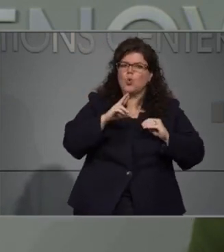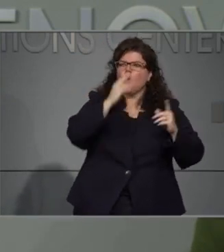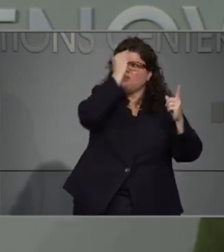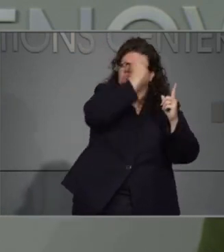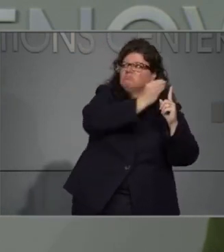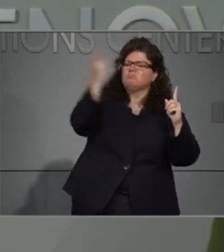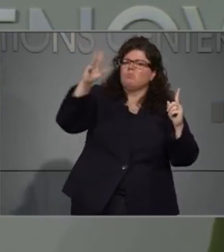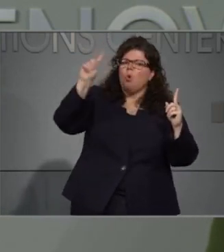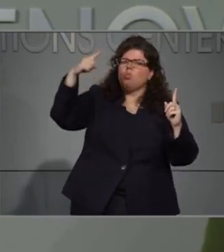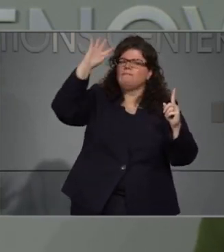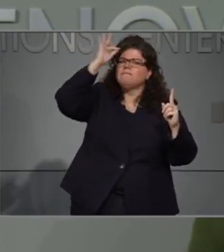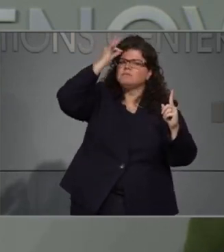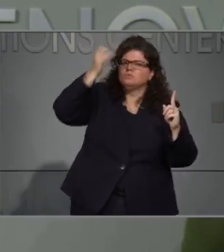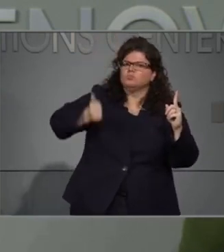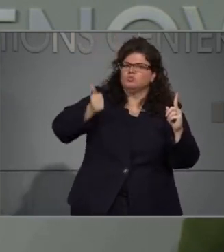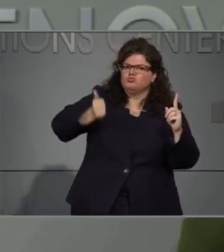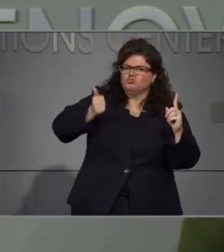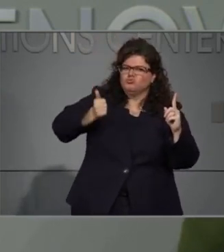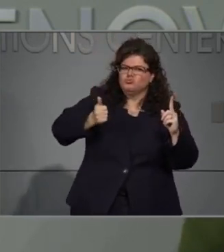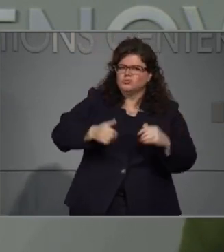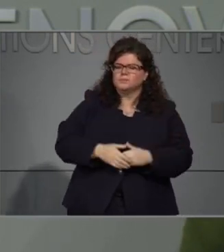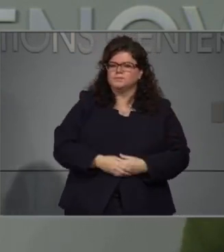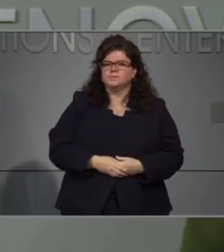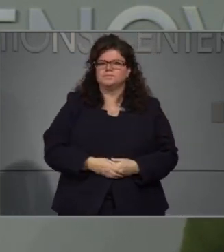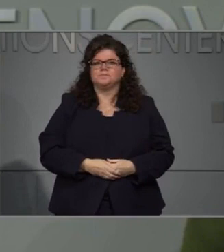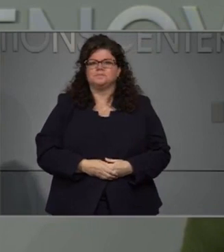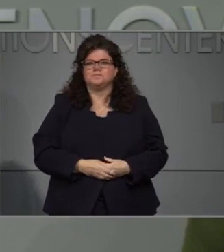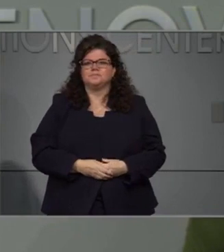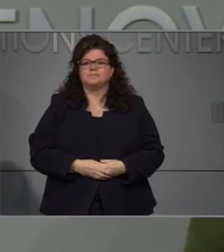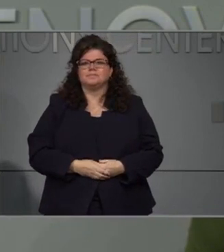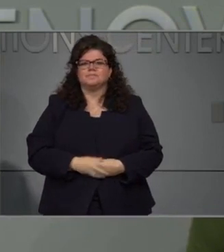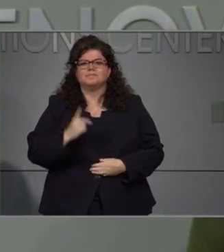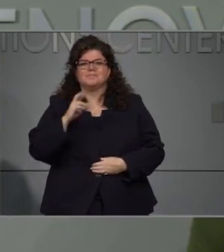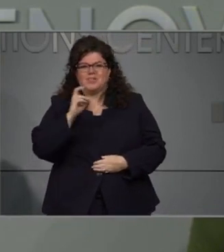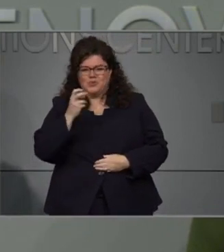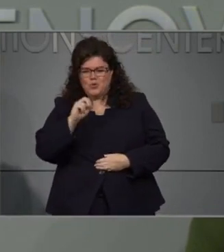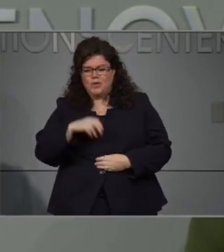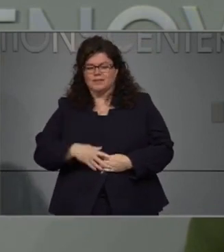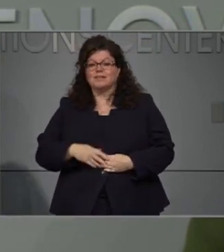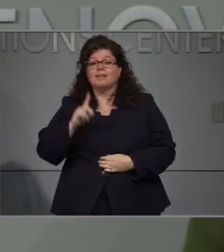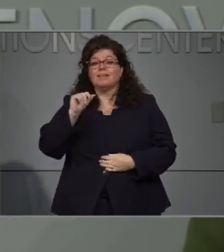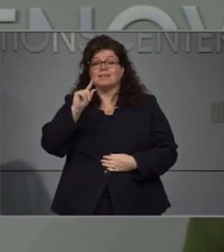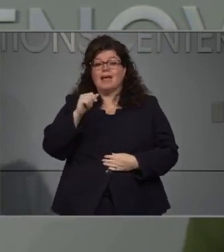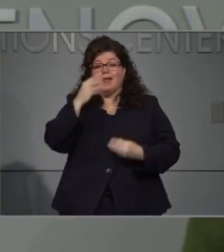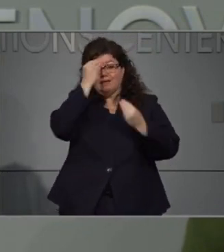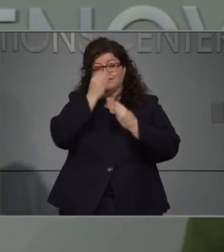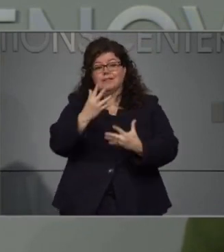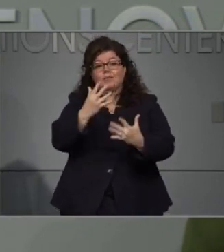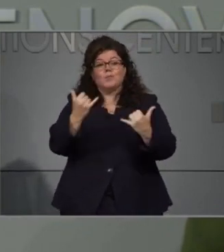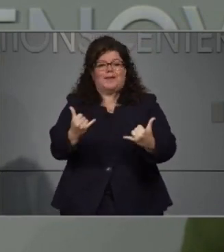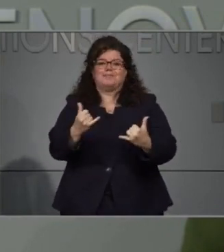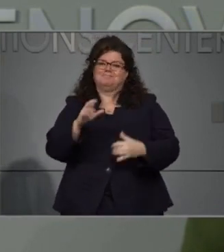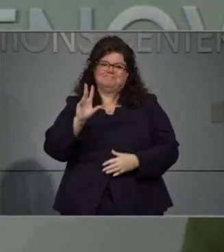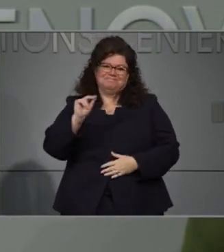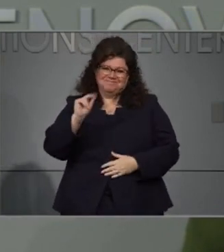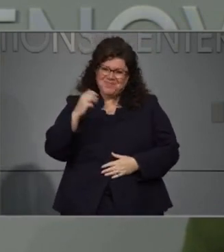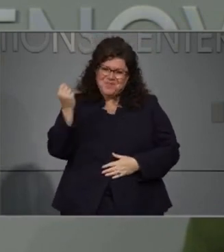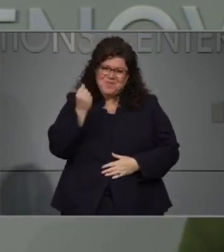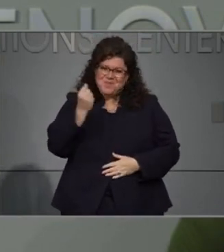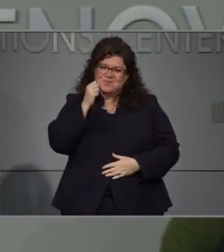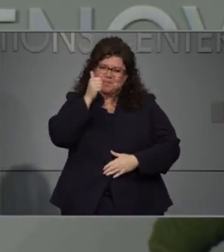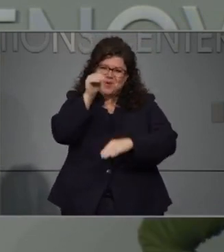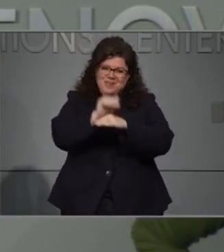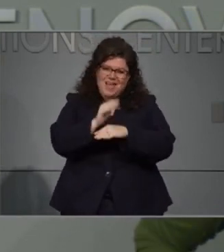thanks for those questions. So first, I would say the data won't be available till tomorrow night, so hang on. And what you're going to see are